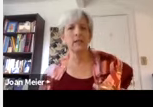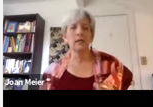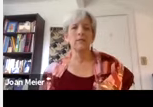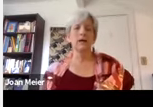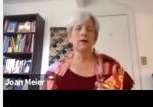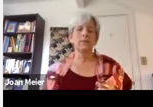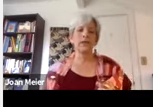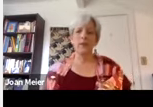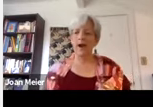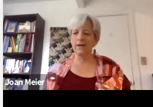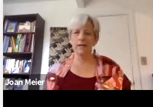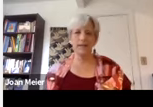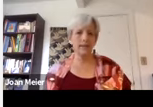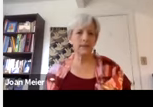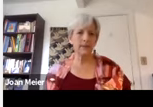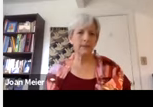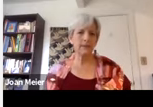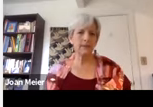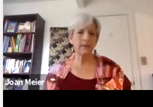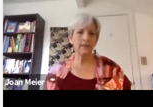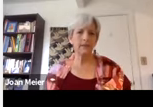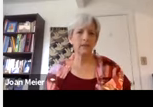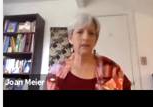interesting gender parities.